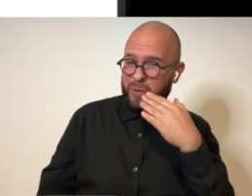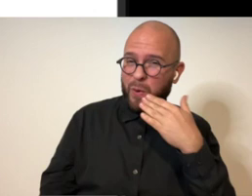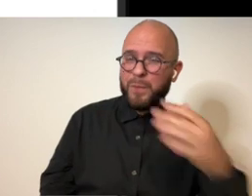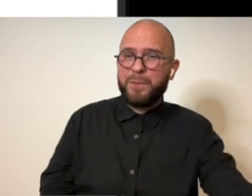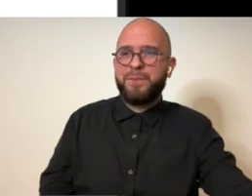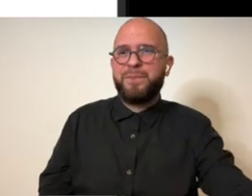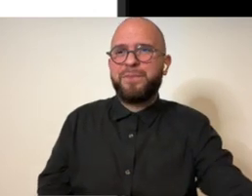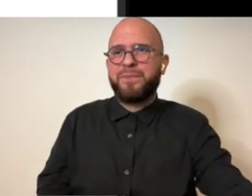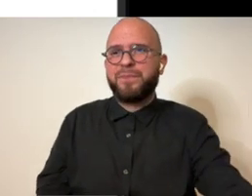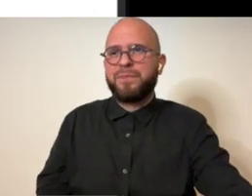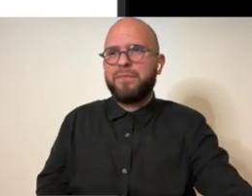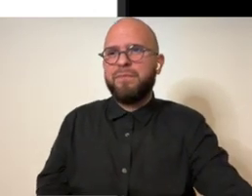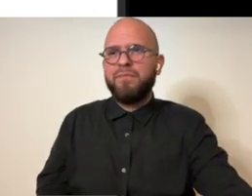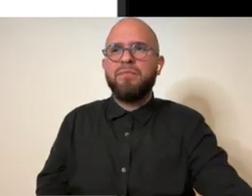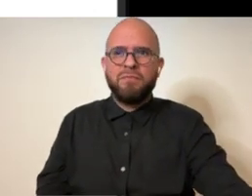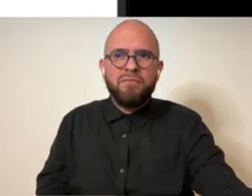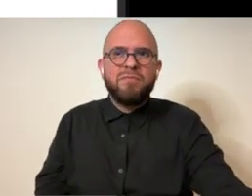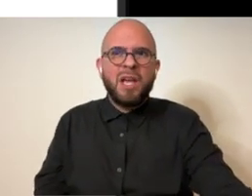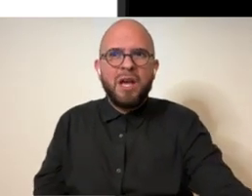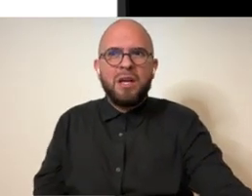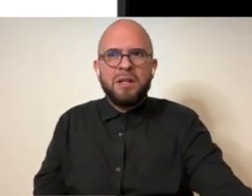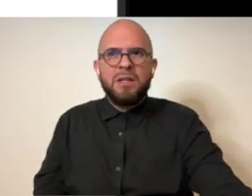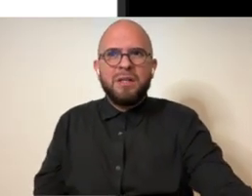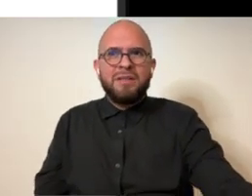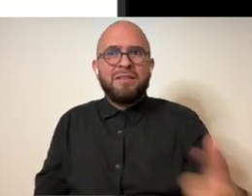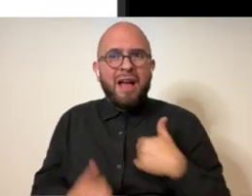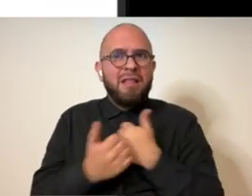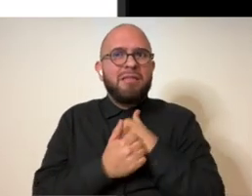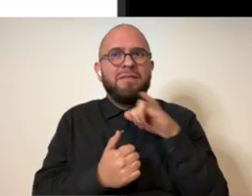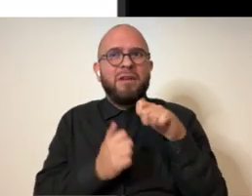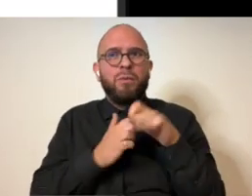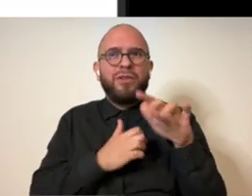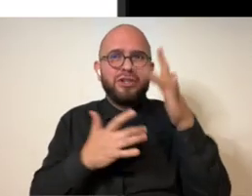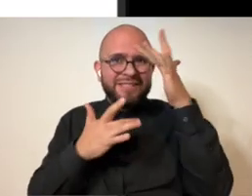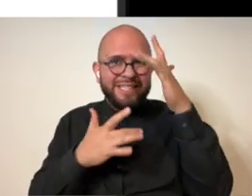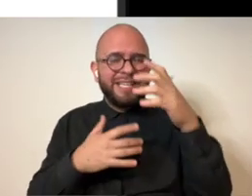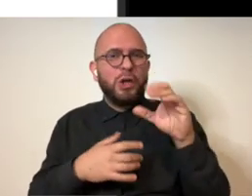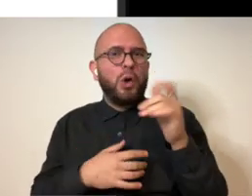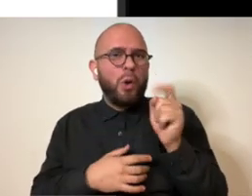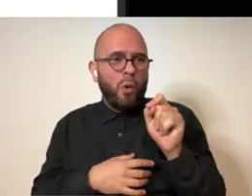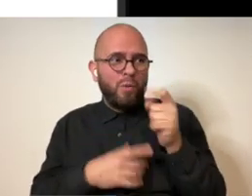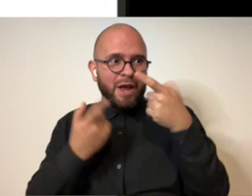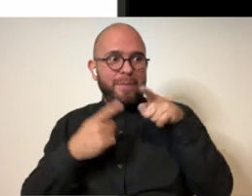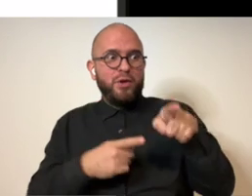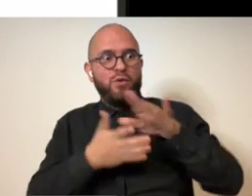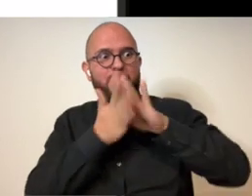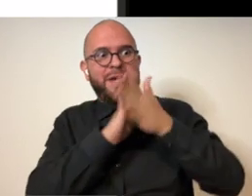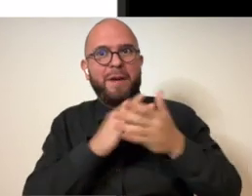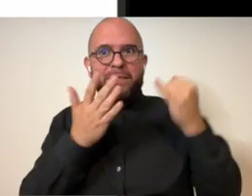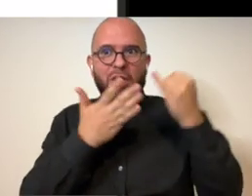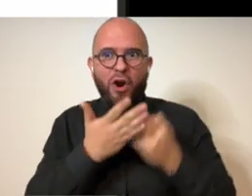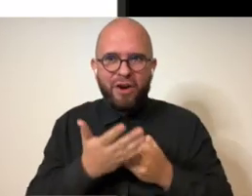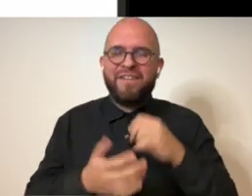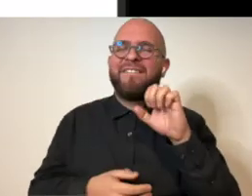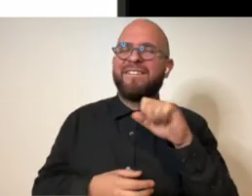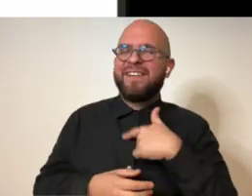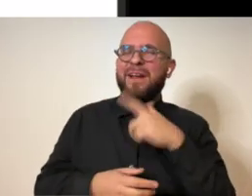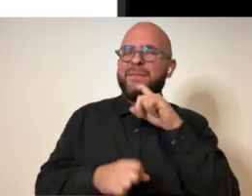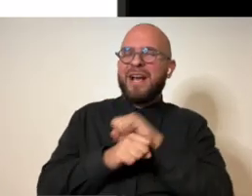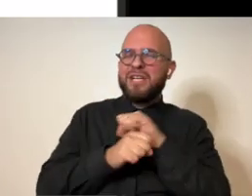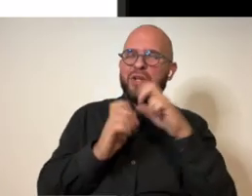object and the body, my body, you know? Yeah, I love that with the sick coat, you